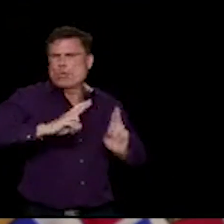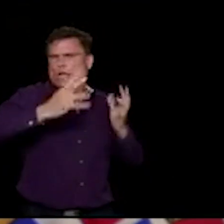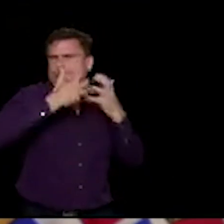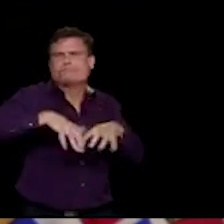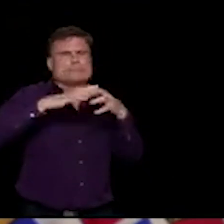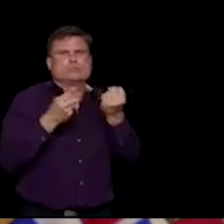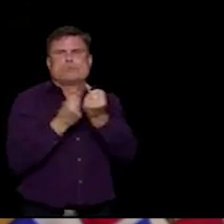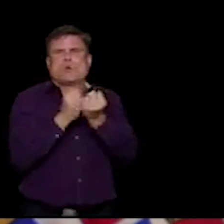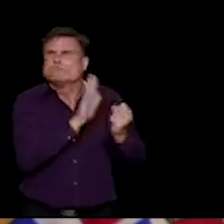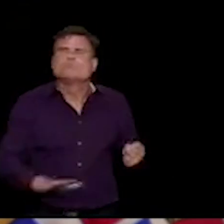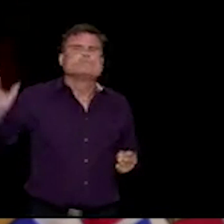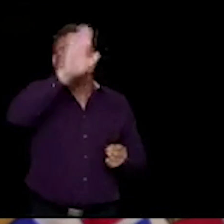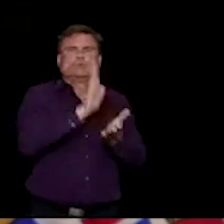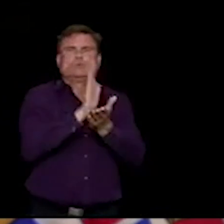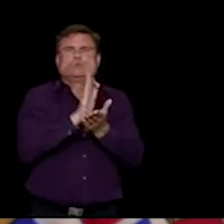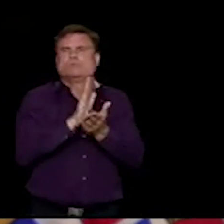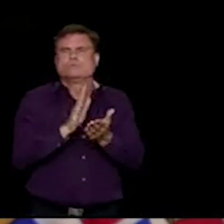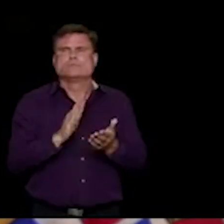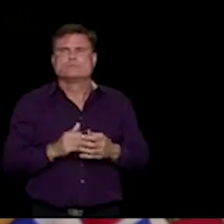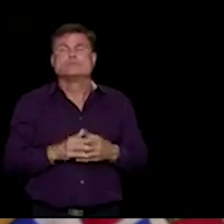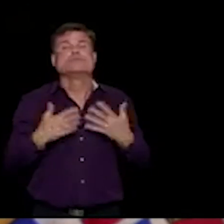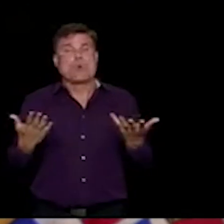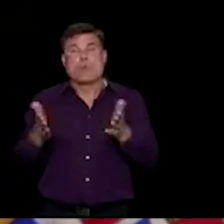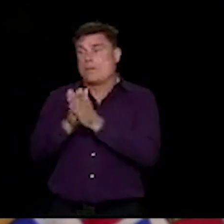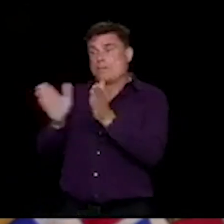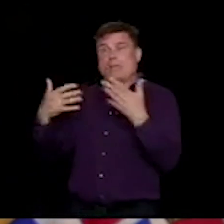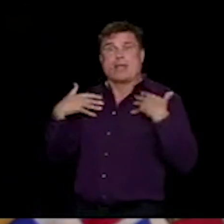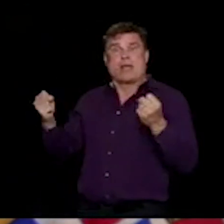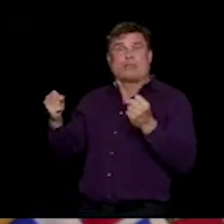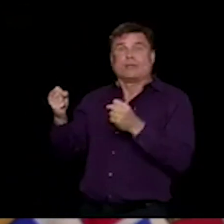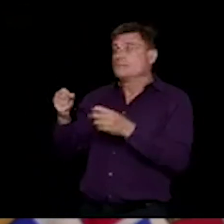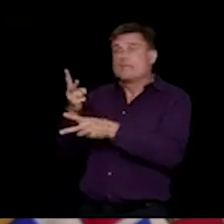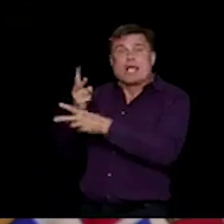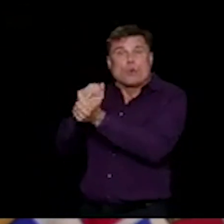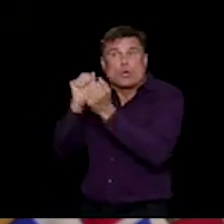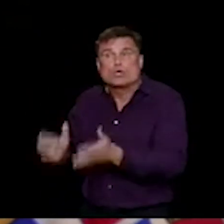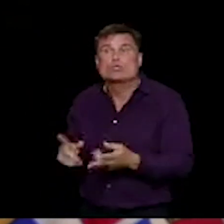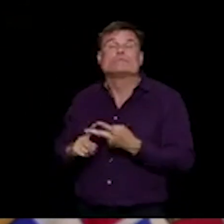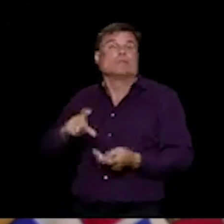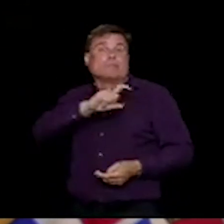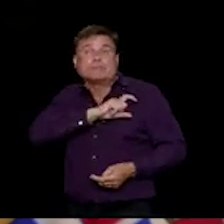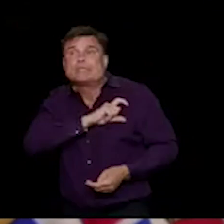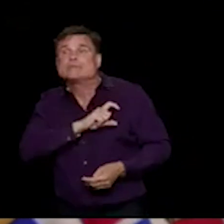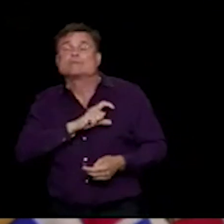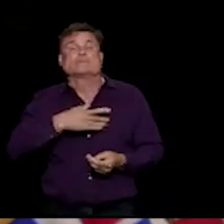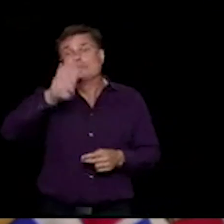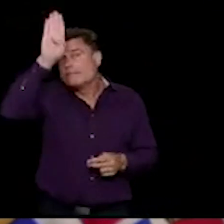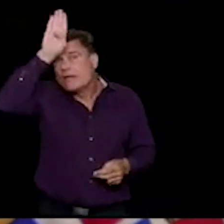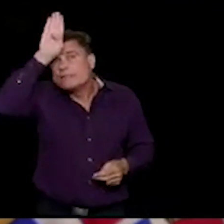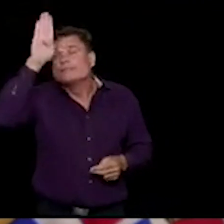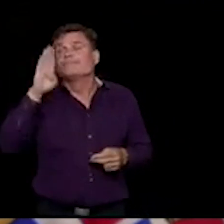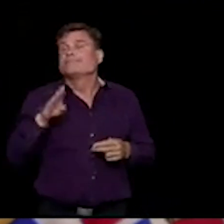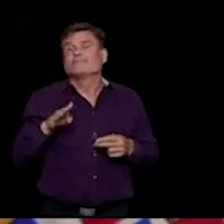months, whether it's healthcare workers, whether it's our police services, our fire services. We have found ways to work safely,